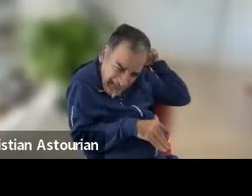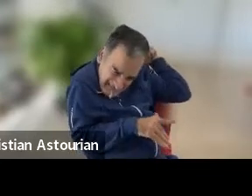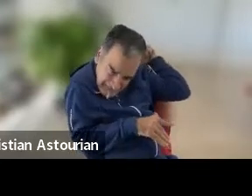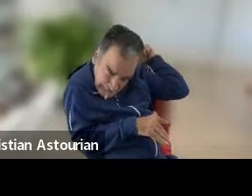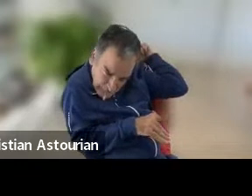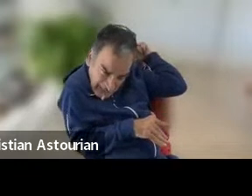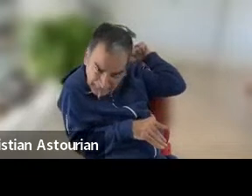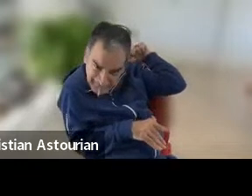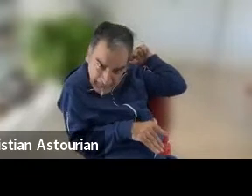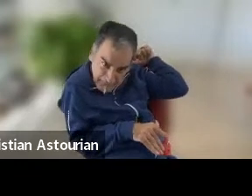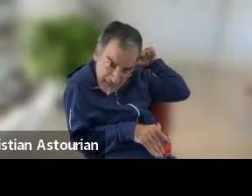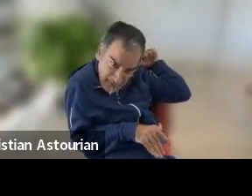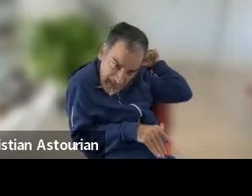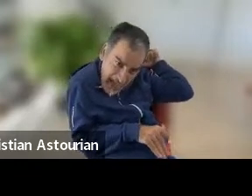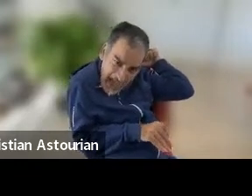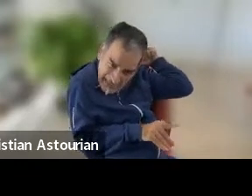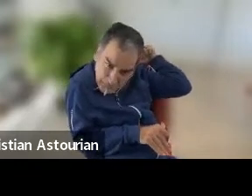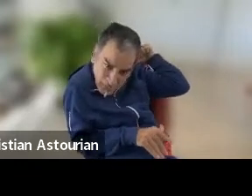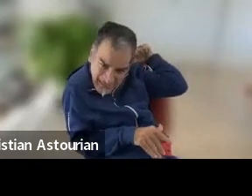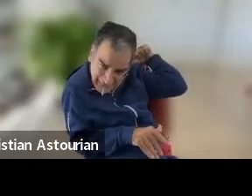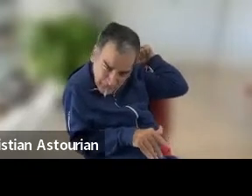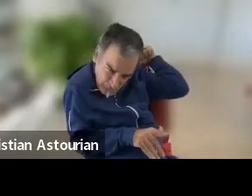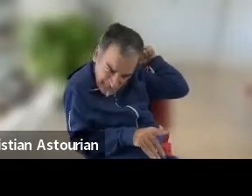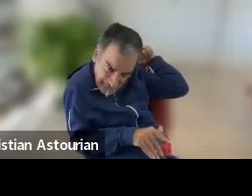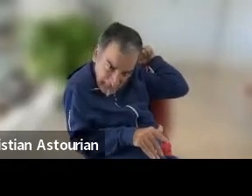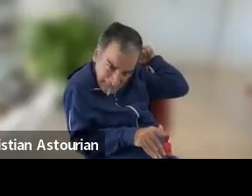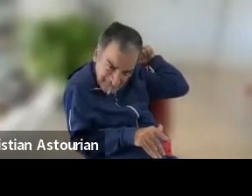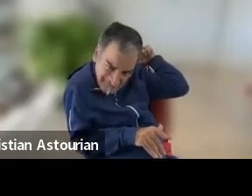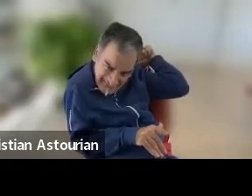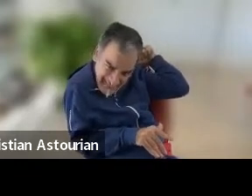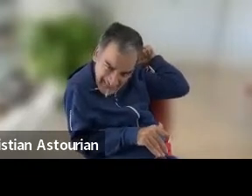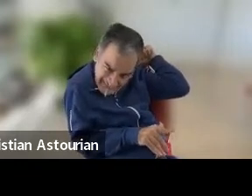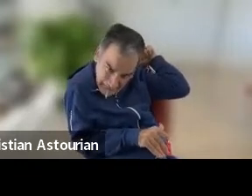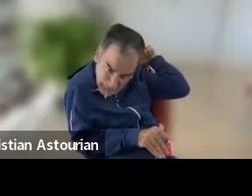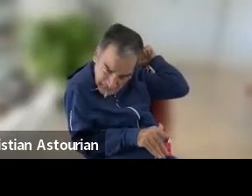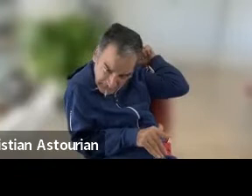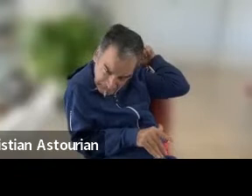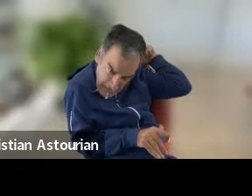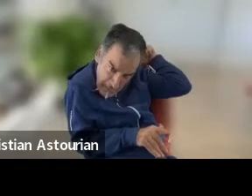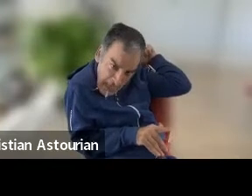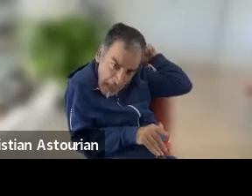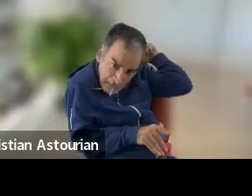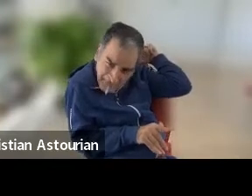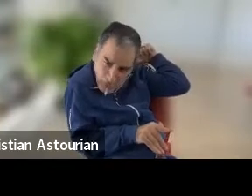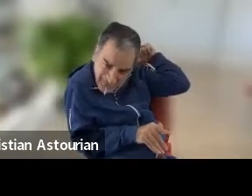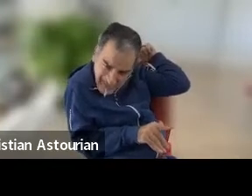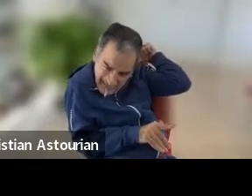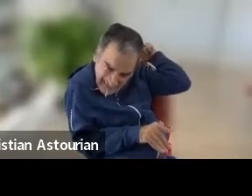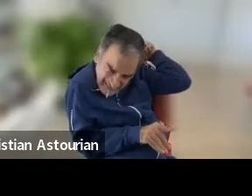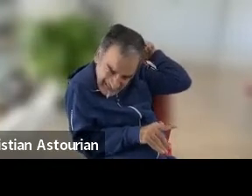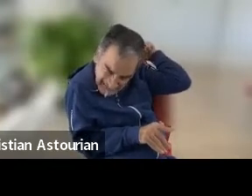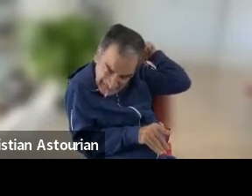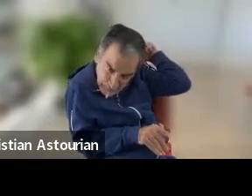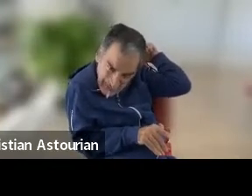The other issue has been about isolation being very dangerous, because it